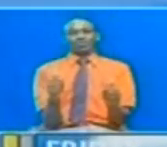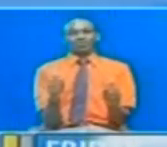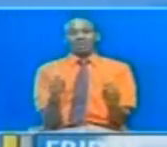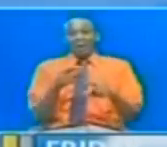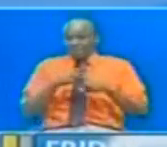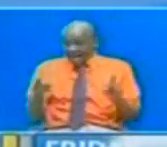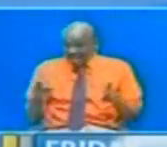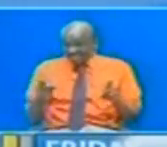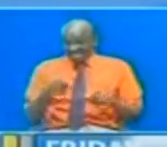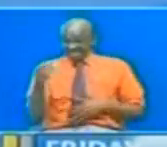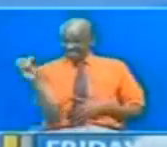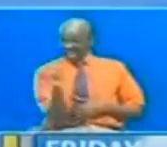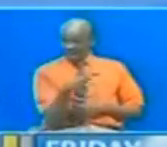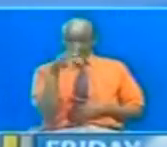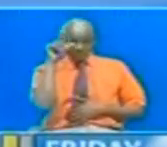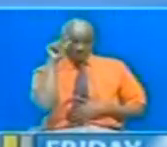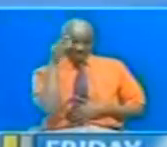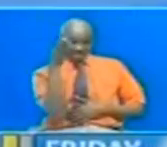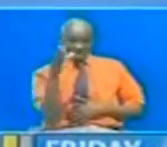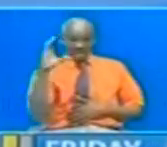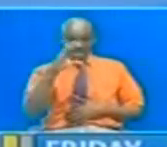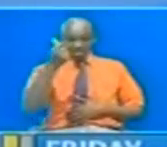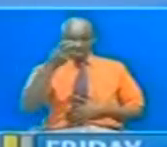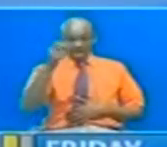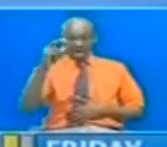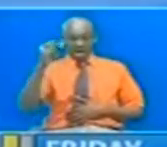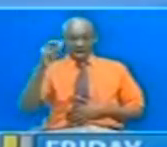individuals, but in the slums of